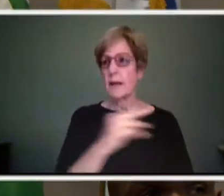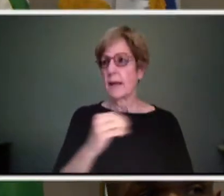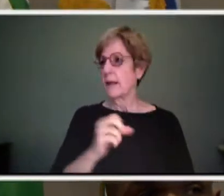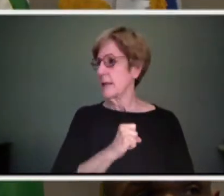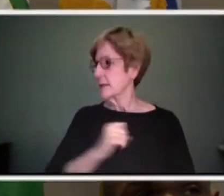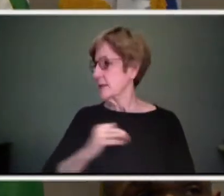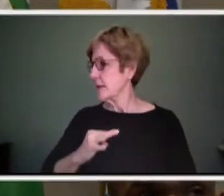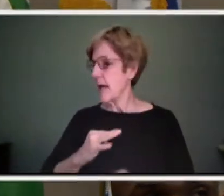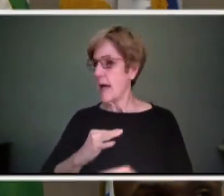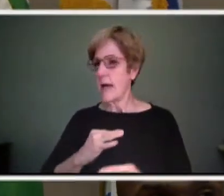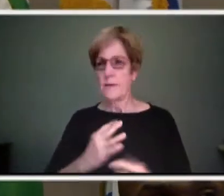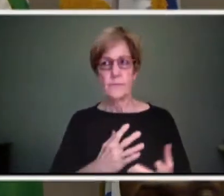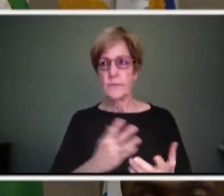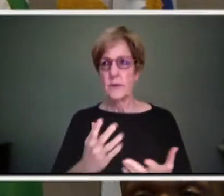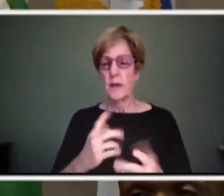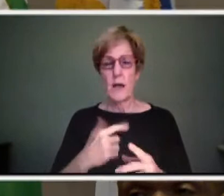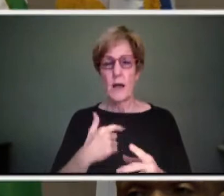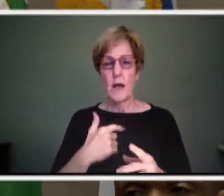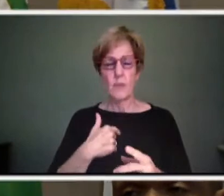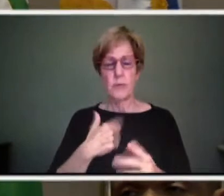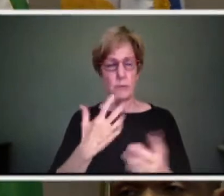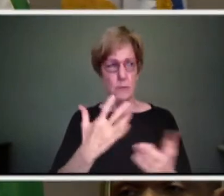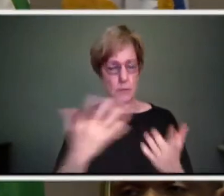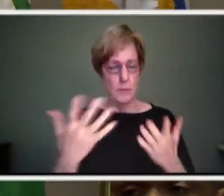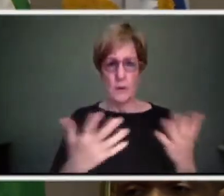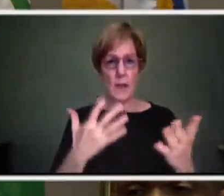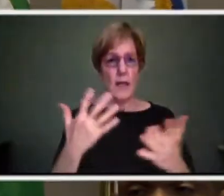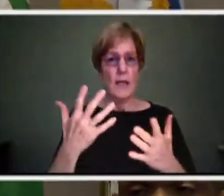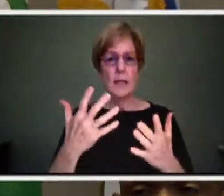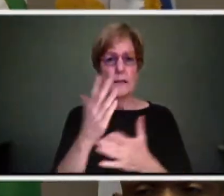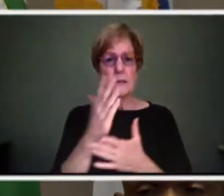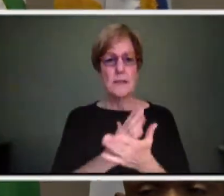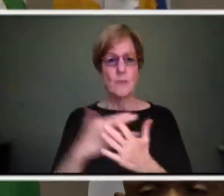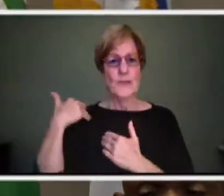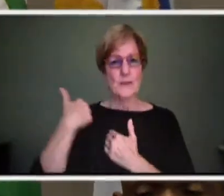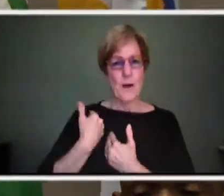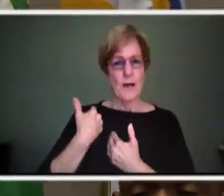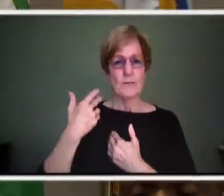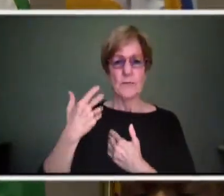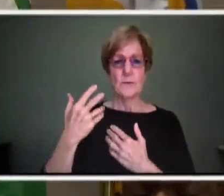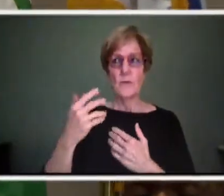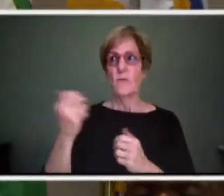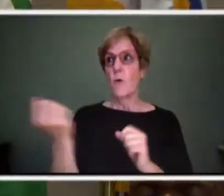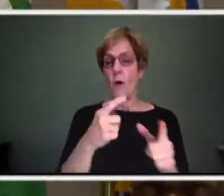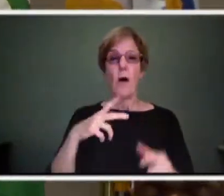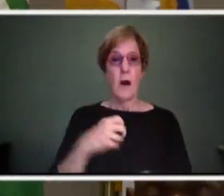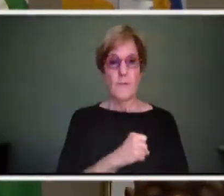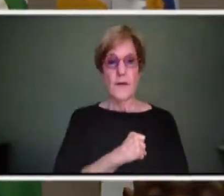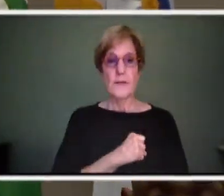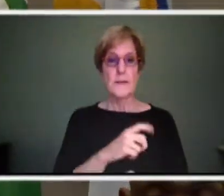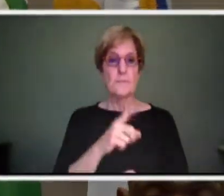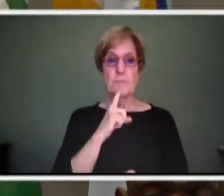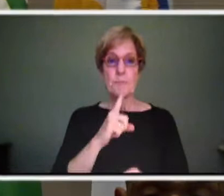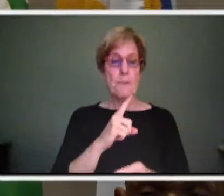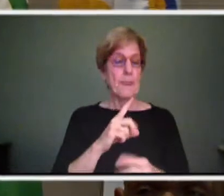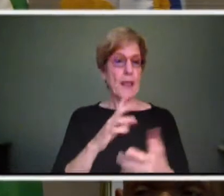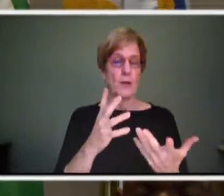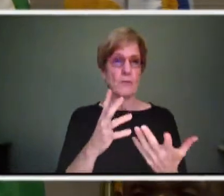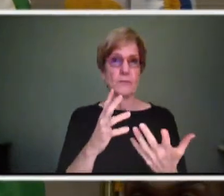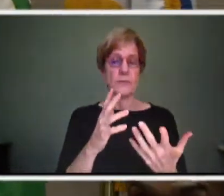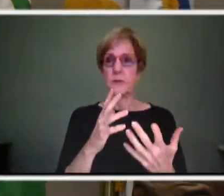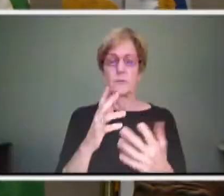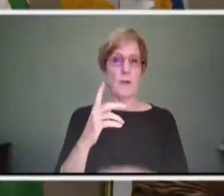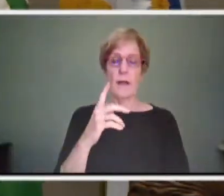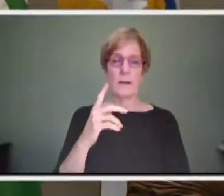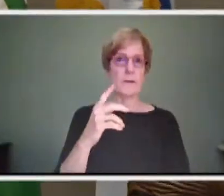rep normally, but there's a level of responsibility of calling all of us. If you're going to go against the entire system, you've got to whip the